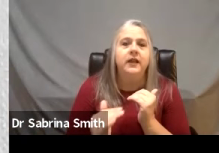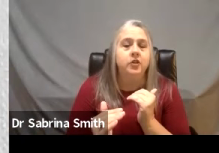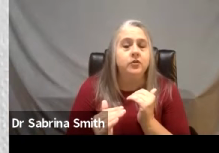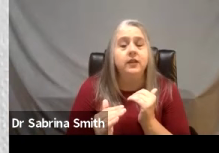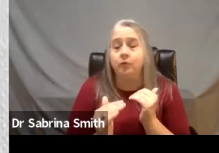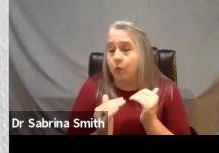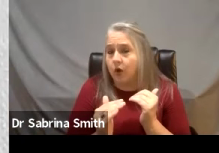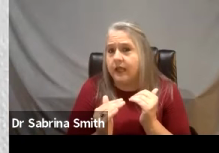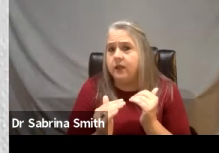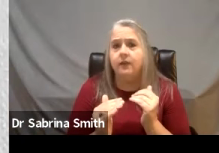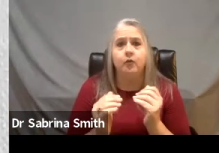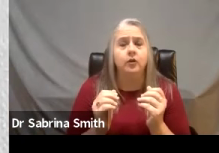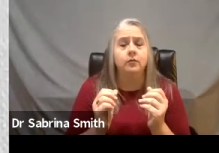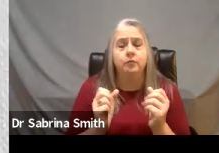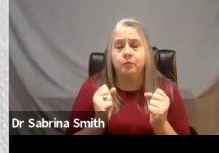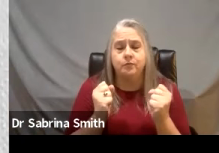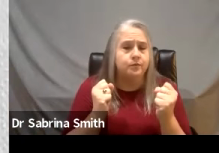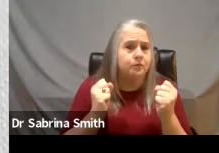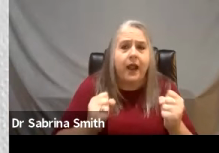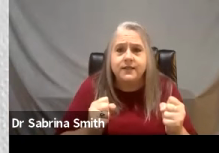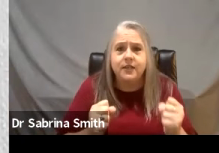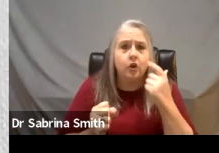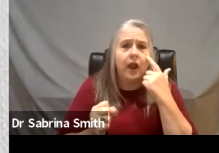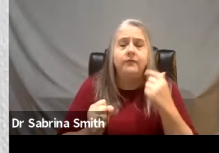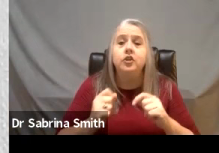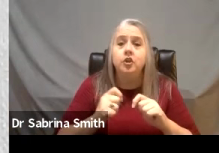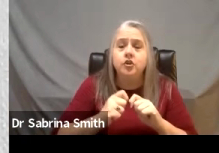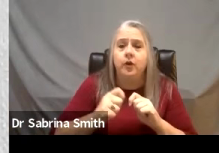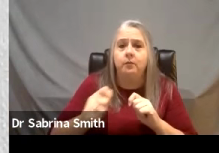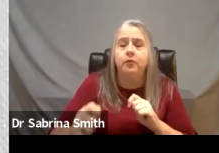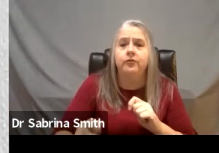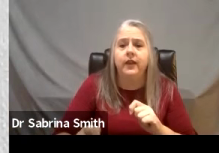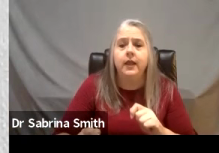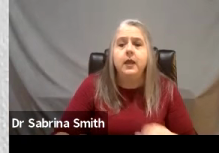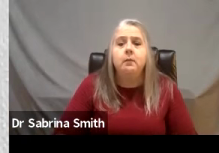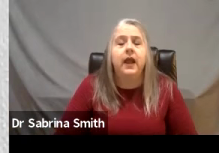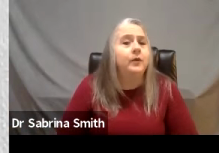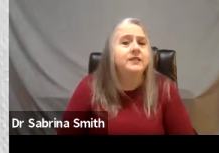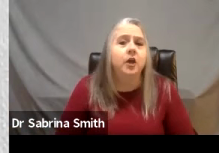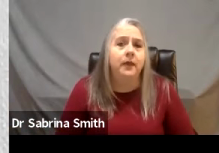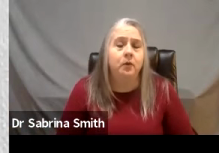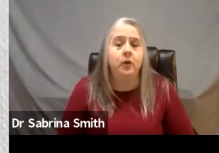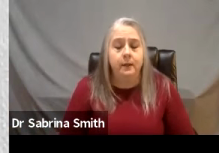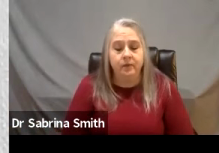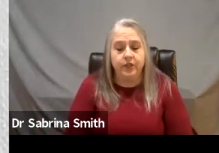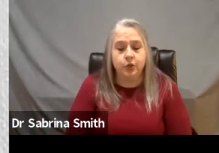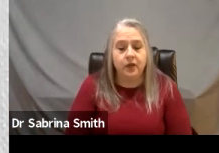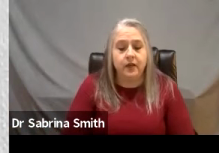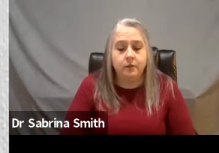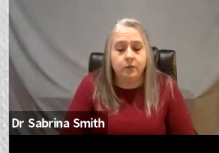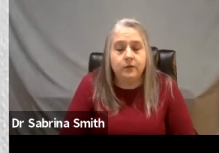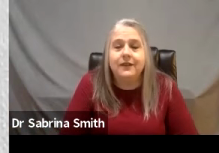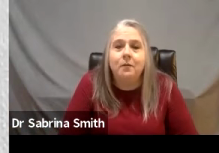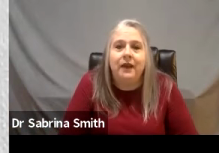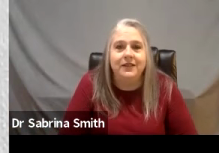those plateaus, if we're working, if we're practicing our craft, usually we're improving. But I always tell people,